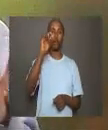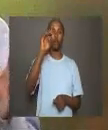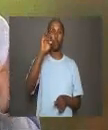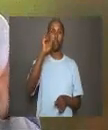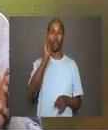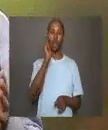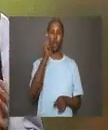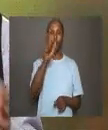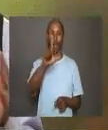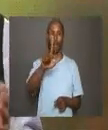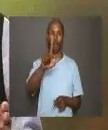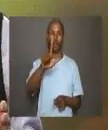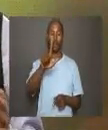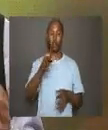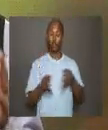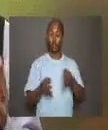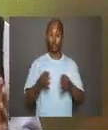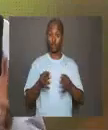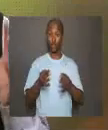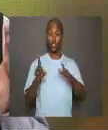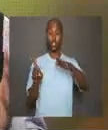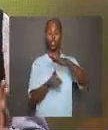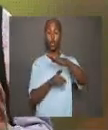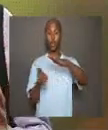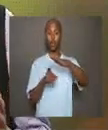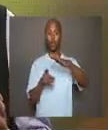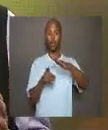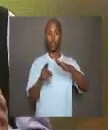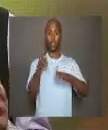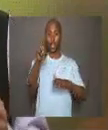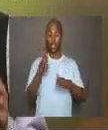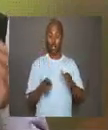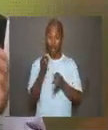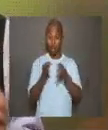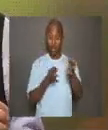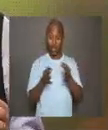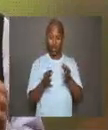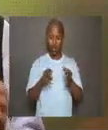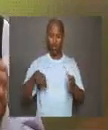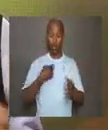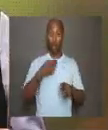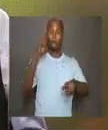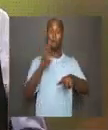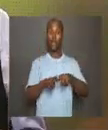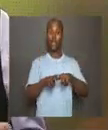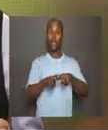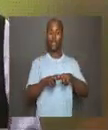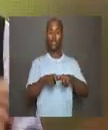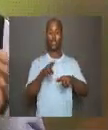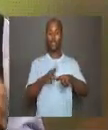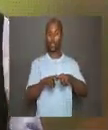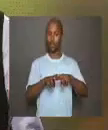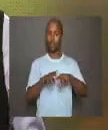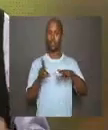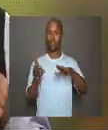If we wish to find the domain of a rational expression, we must set the denominator of